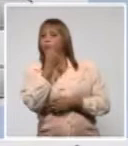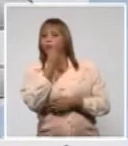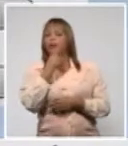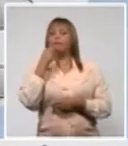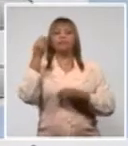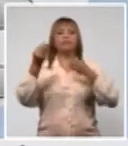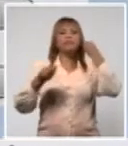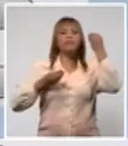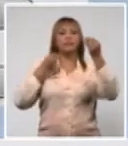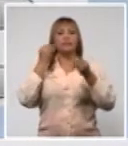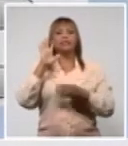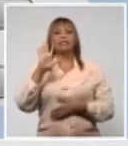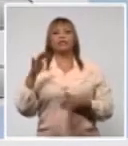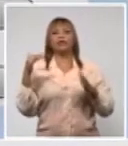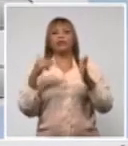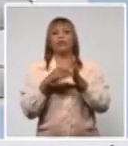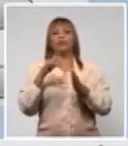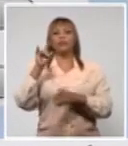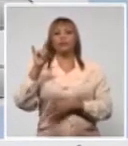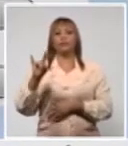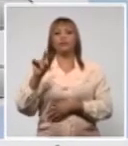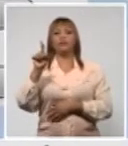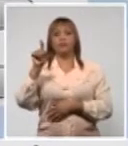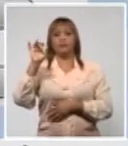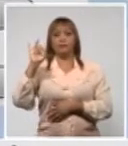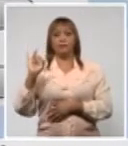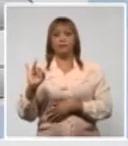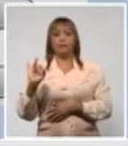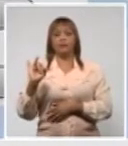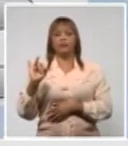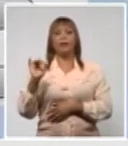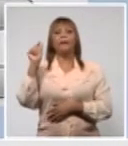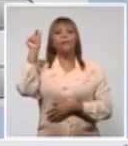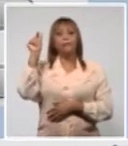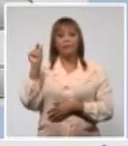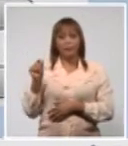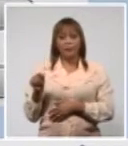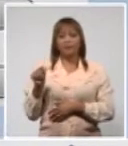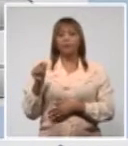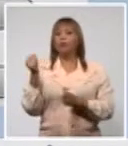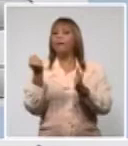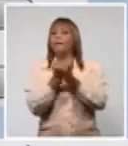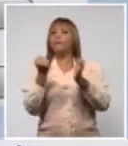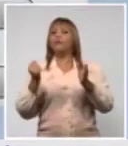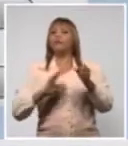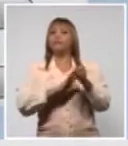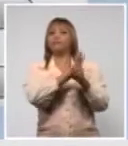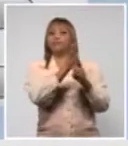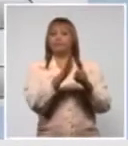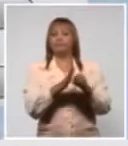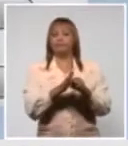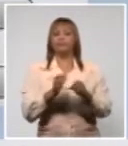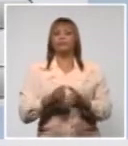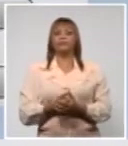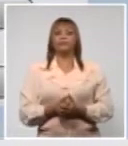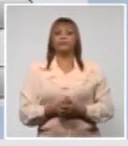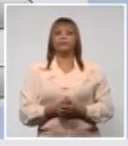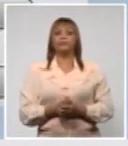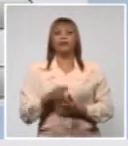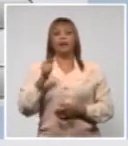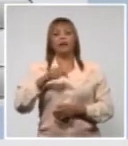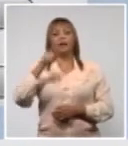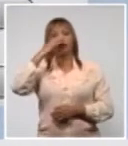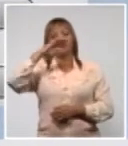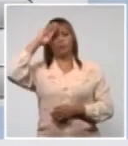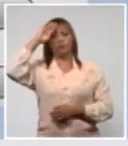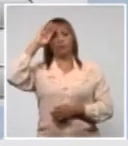7,132 samples, 19 people tested positive for COVID-19. This brings the total number of samples processed since